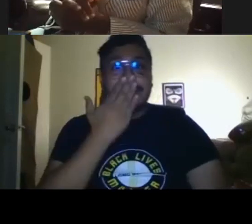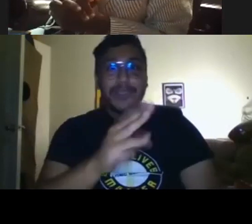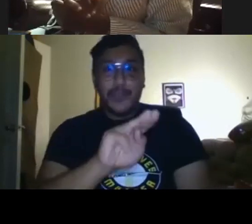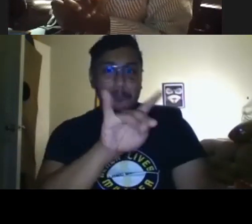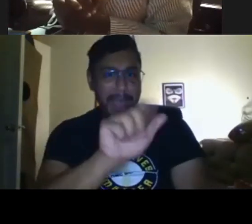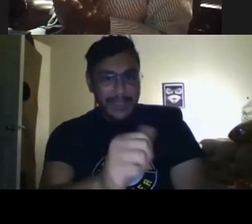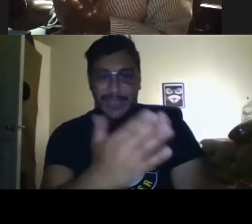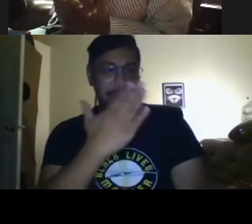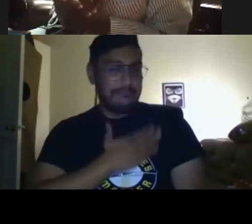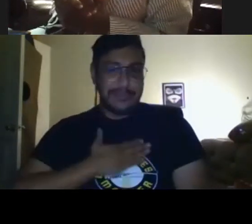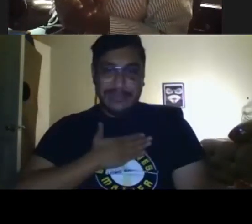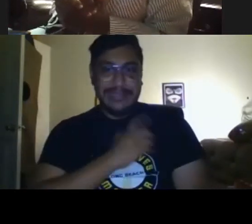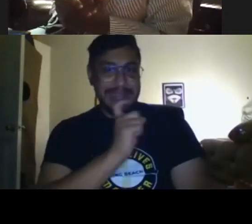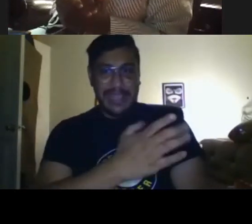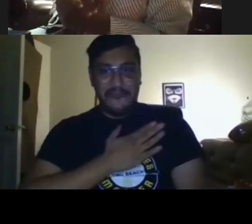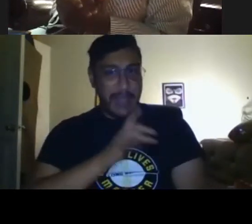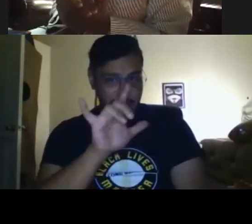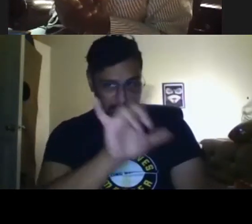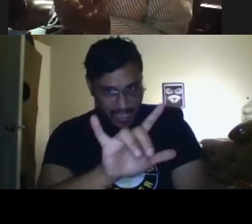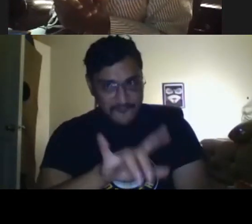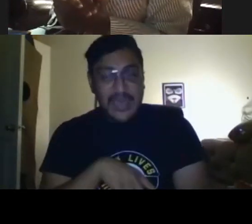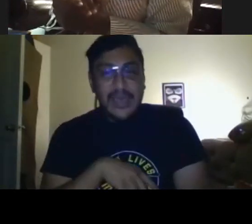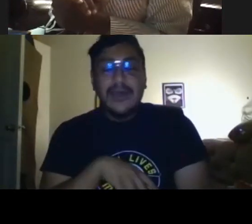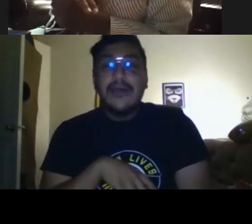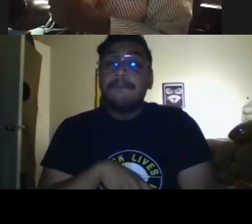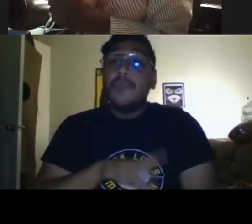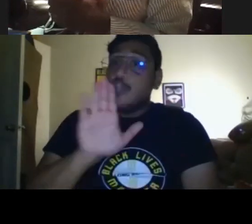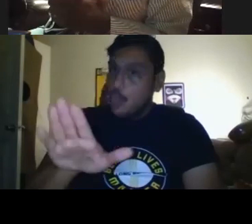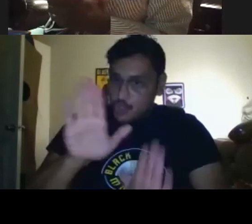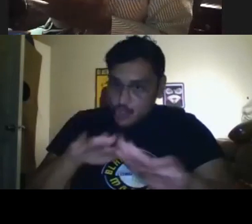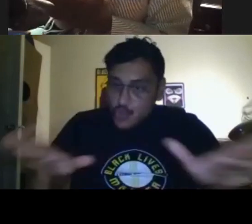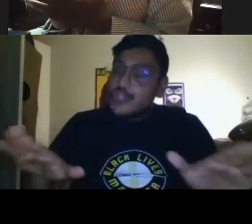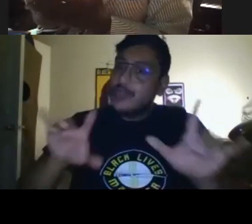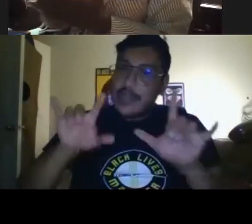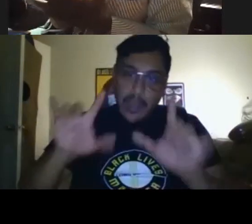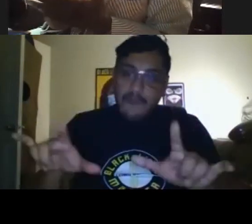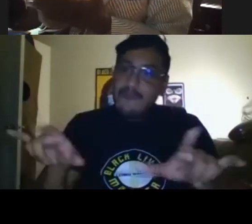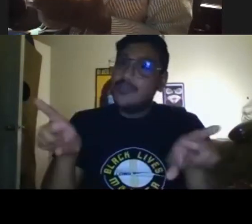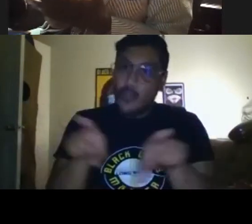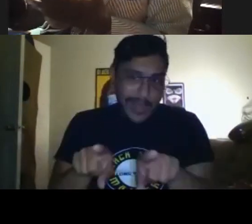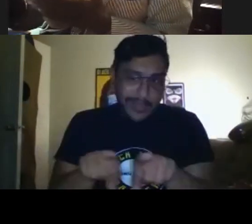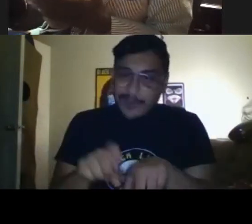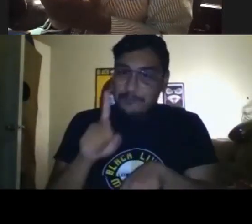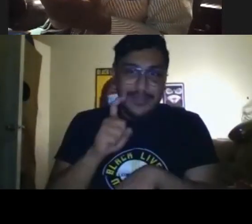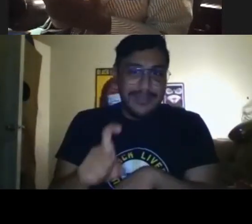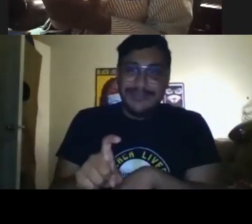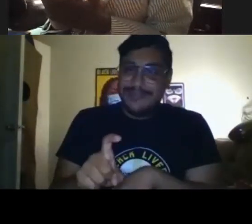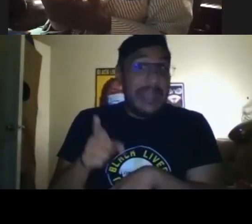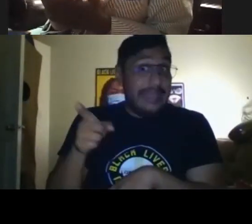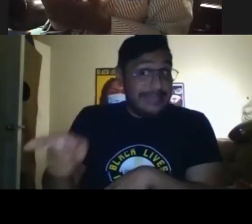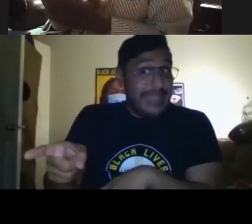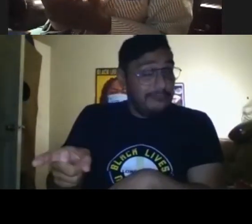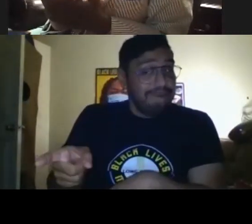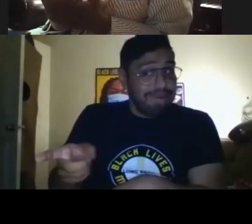Please give her my love. Give your children our love as well, because they're loaning you to us as